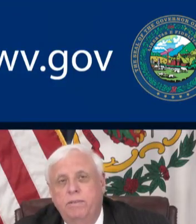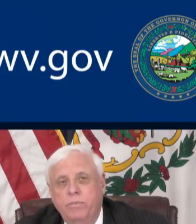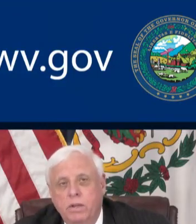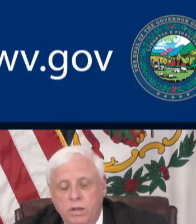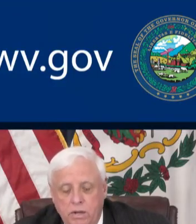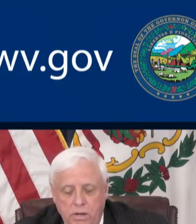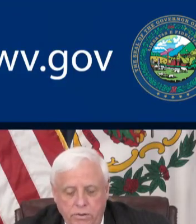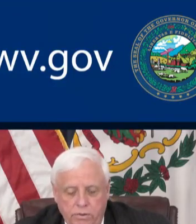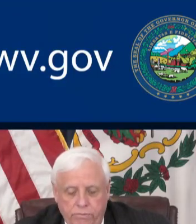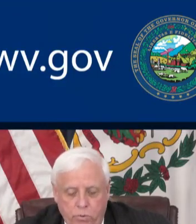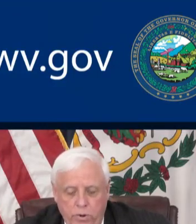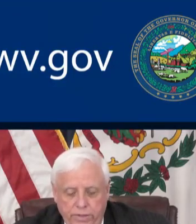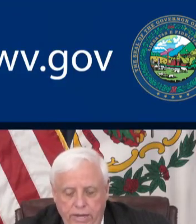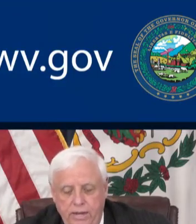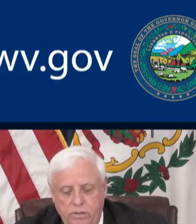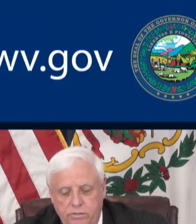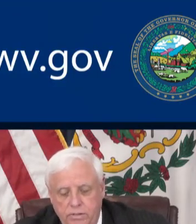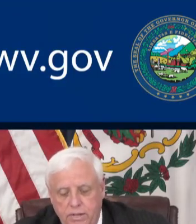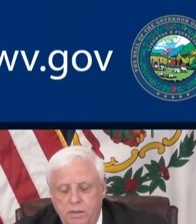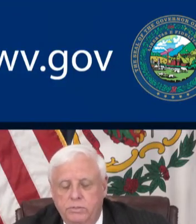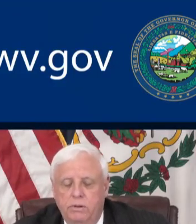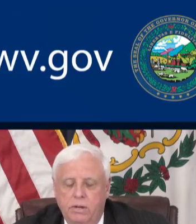out